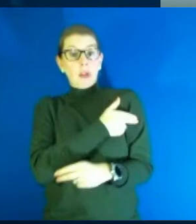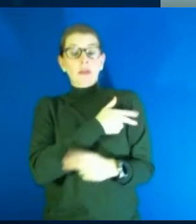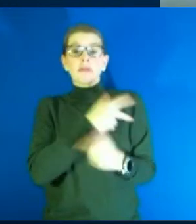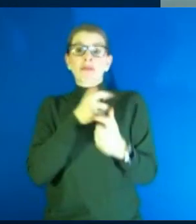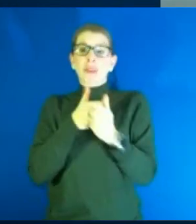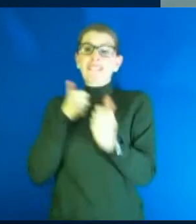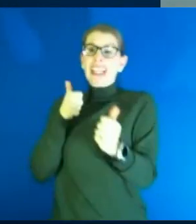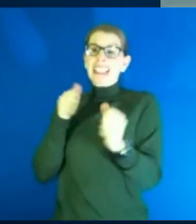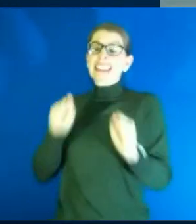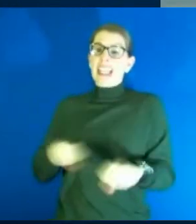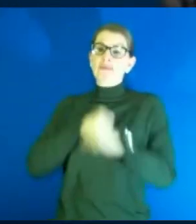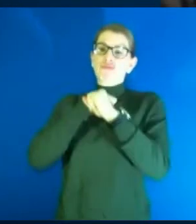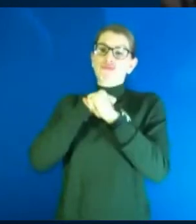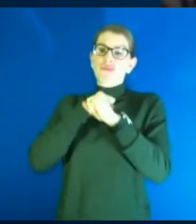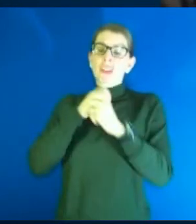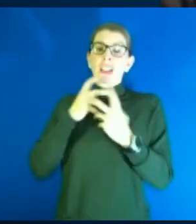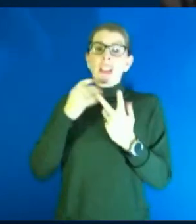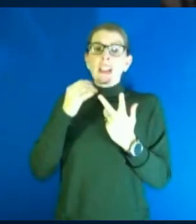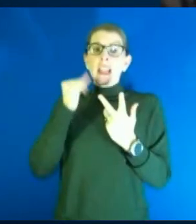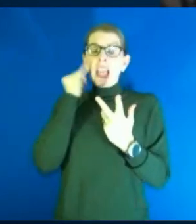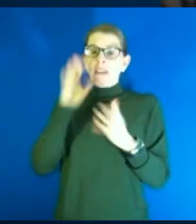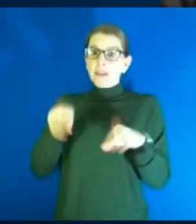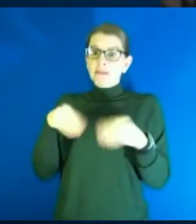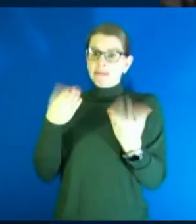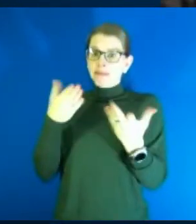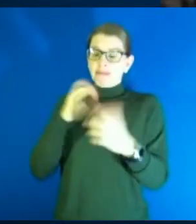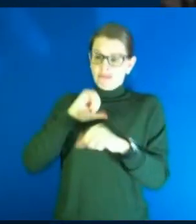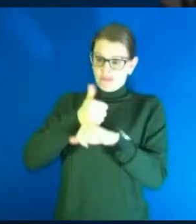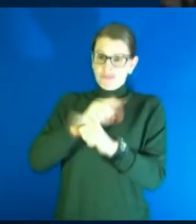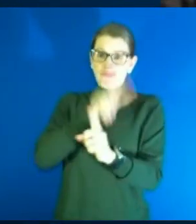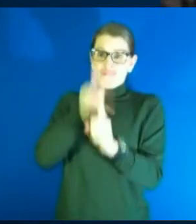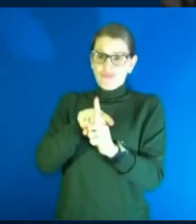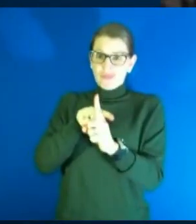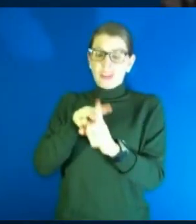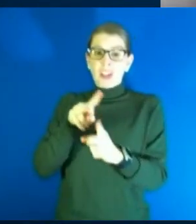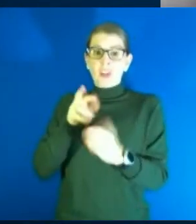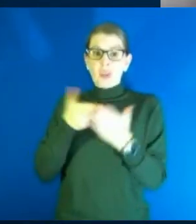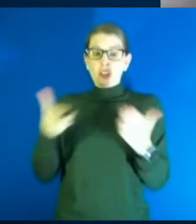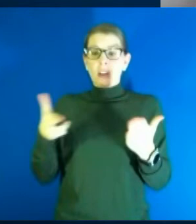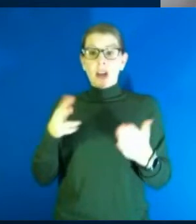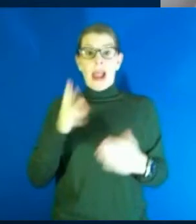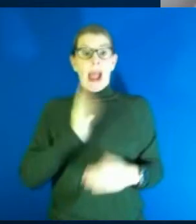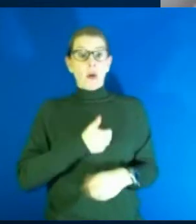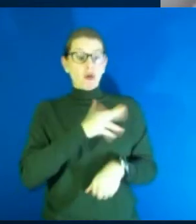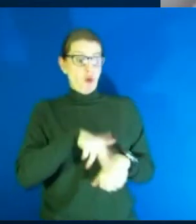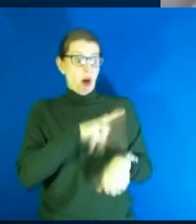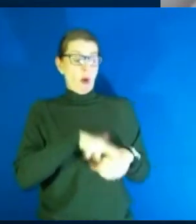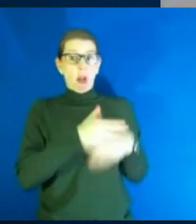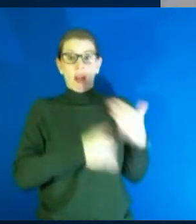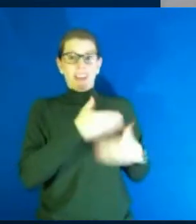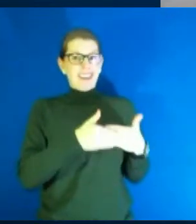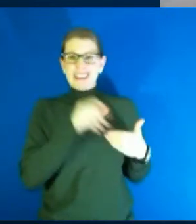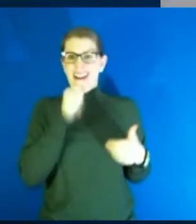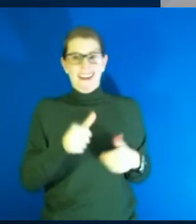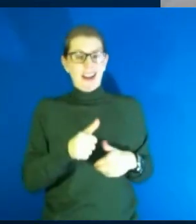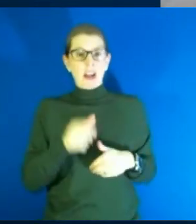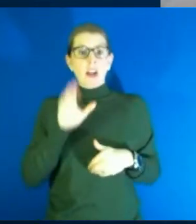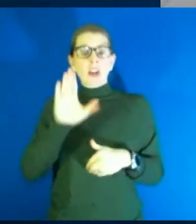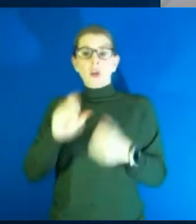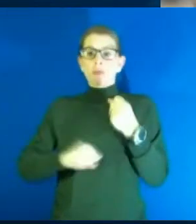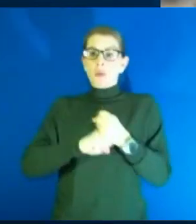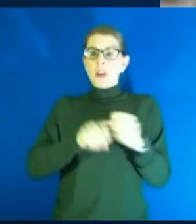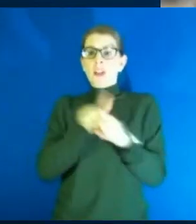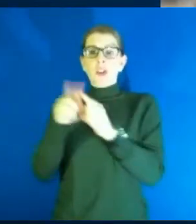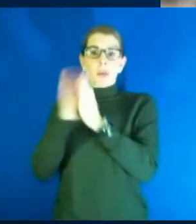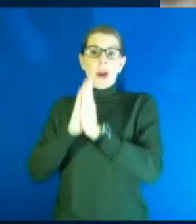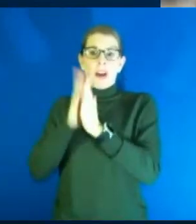we're implementing those resources. Just knowing what we're going through is not our normal. Your support and honestly your prayers would be very